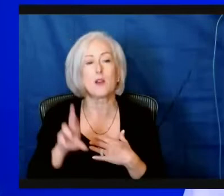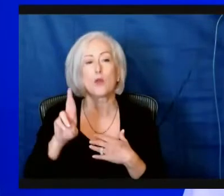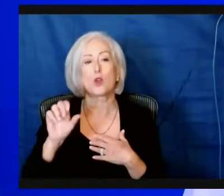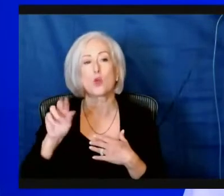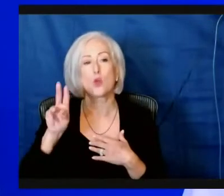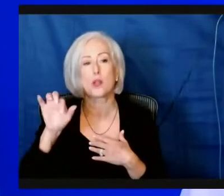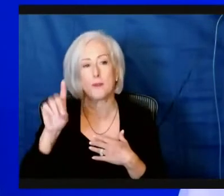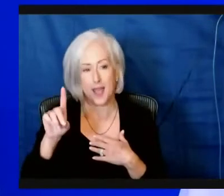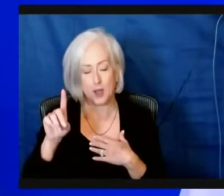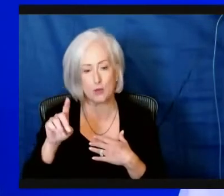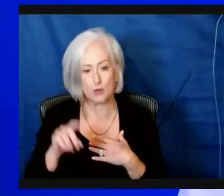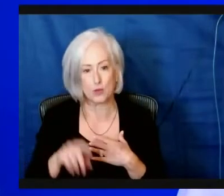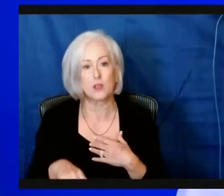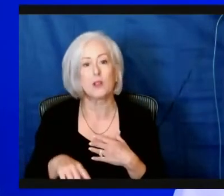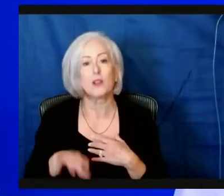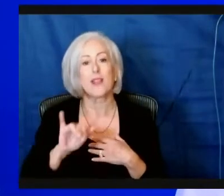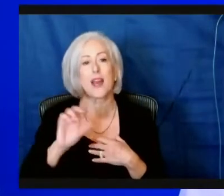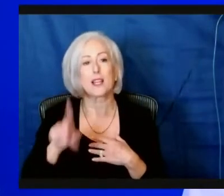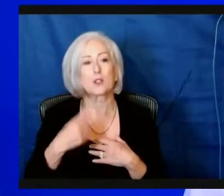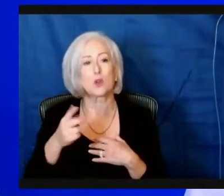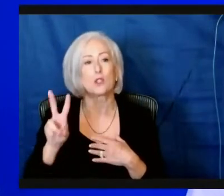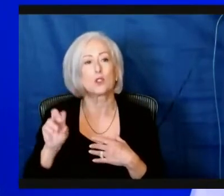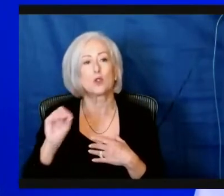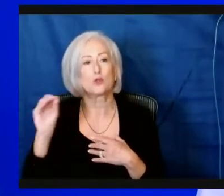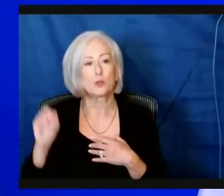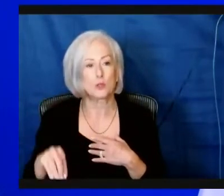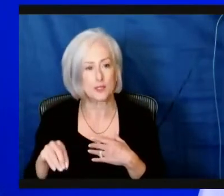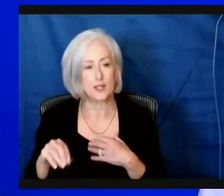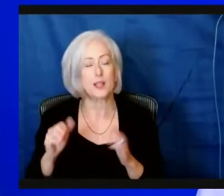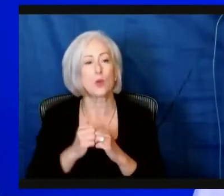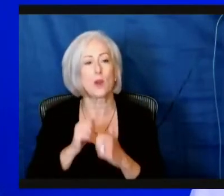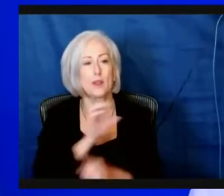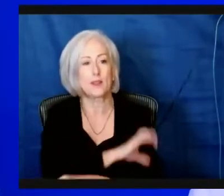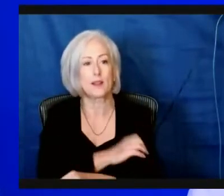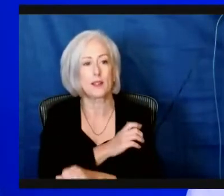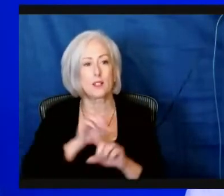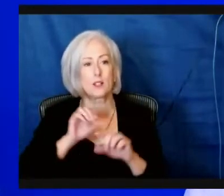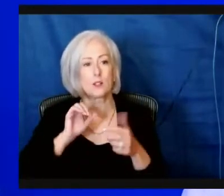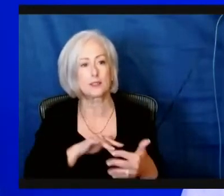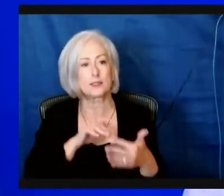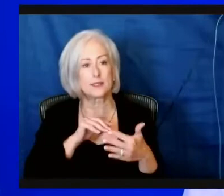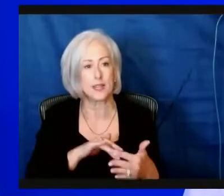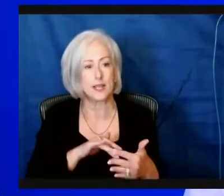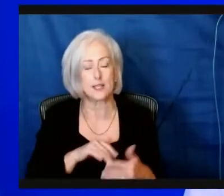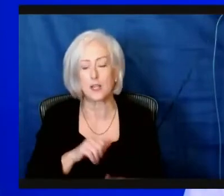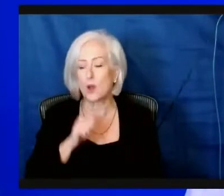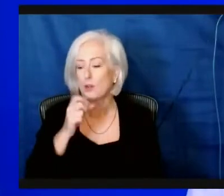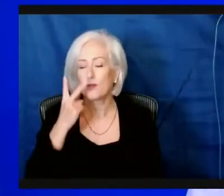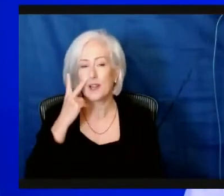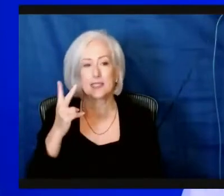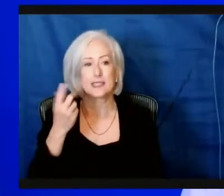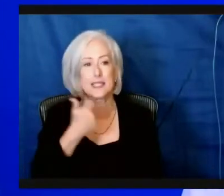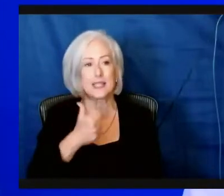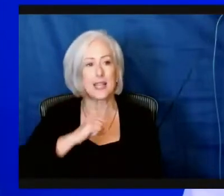clinical trials. The other issue is we have not currently seen any resistance to Paxlovid, which is a very good thing as well. We like